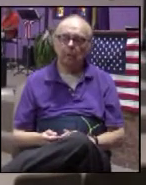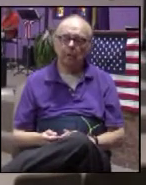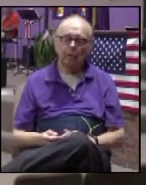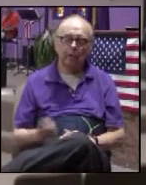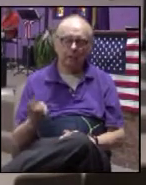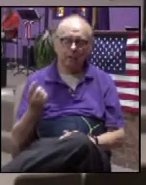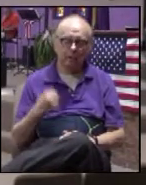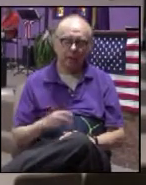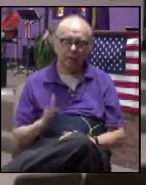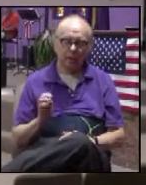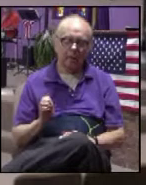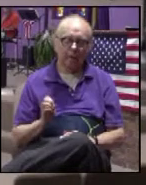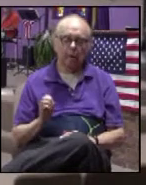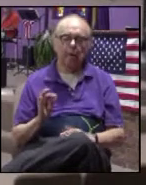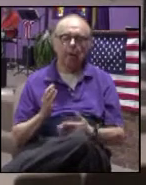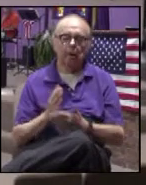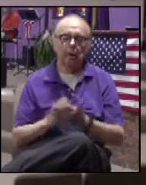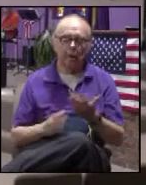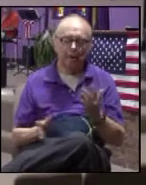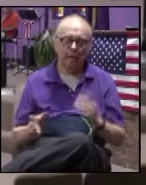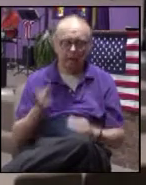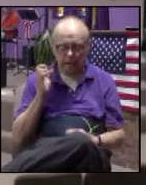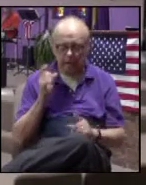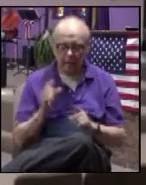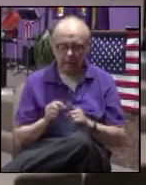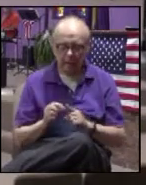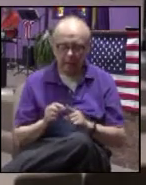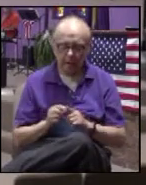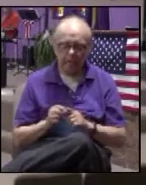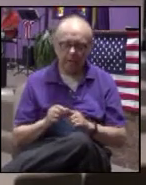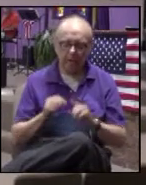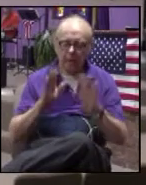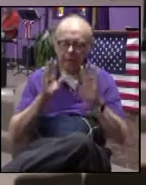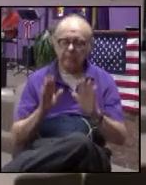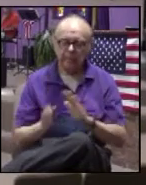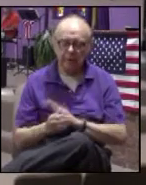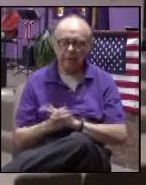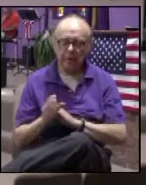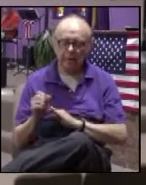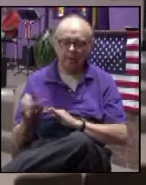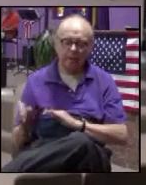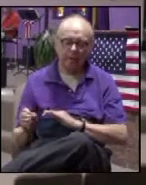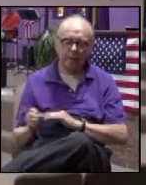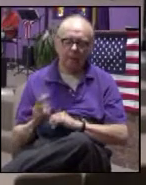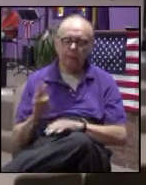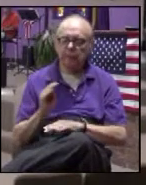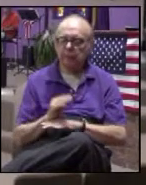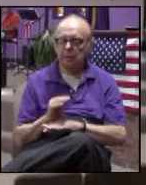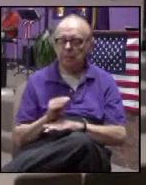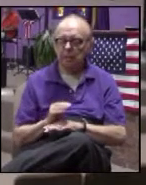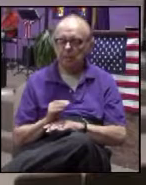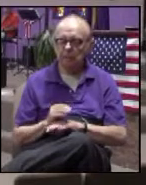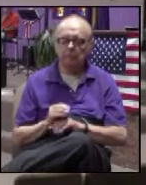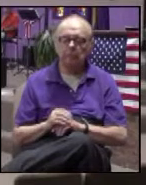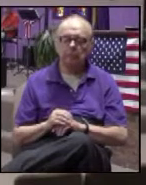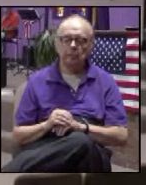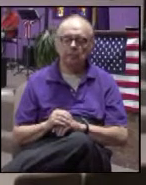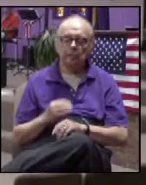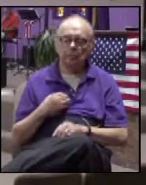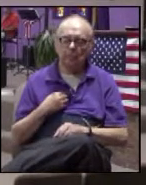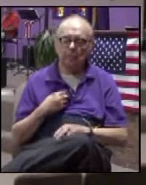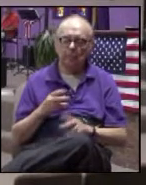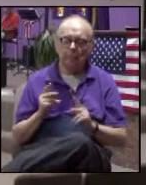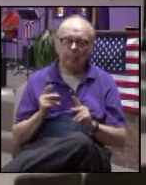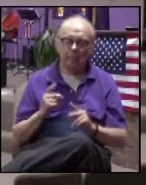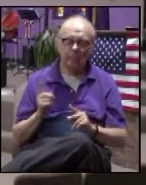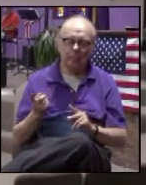Come and be a part. Hear the Word. Sunday morning, Sunday school, Wednesday night. We have opportunities